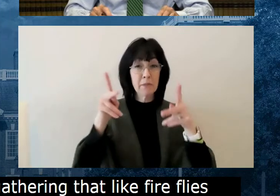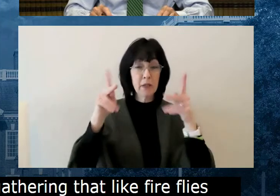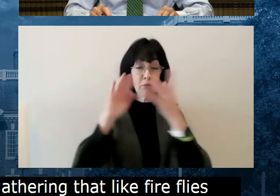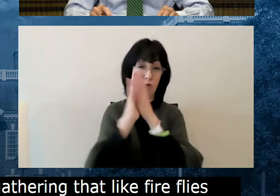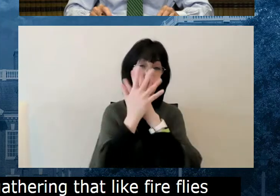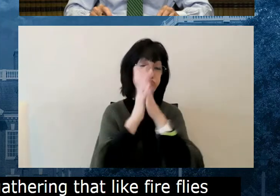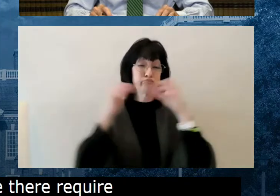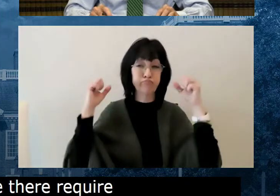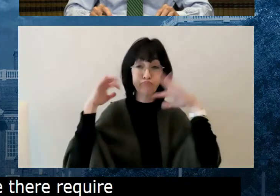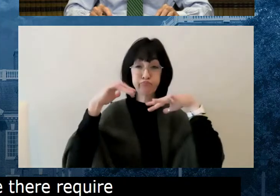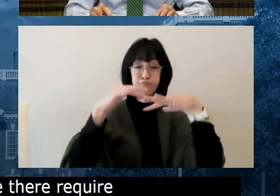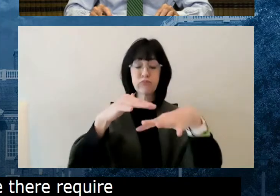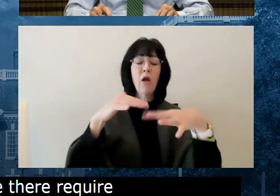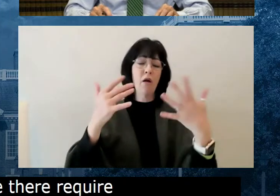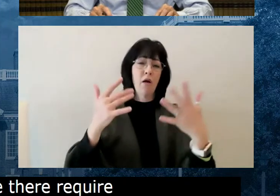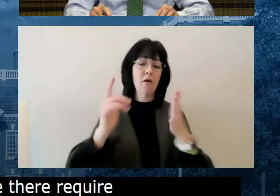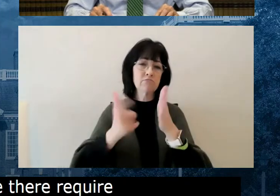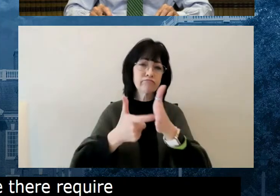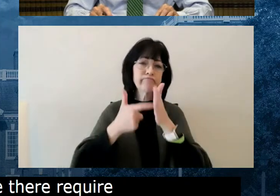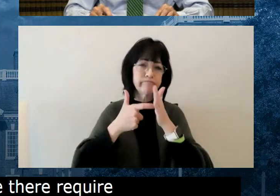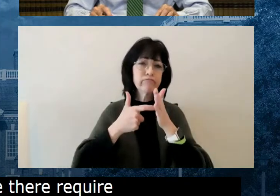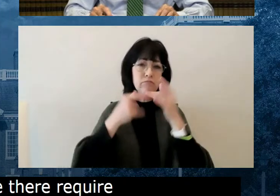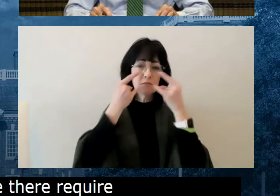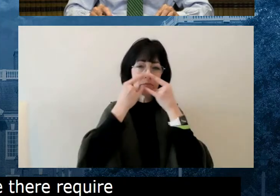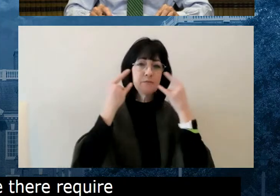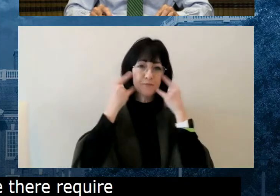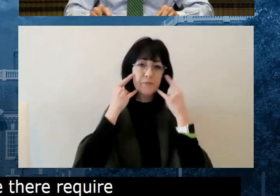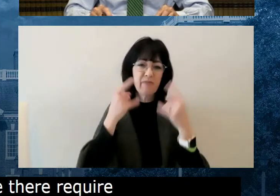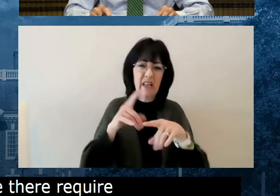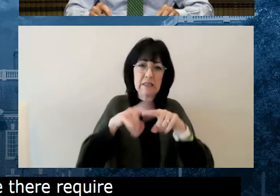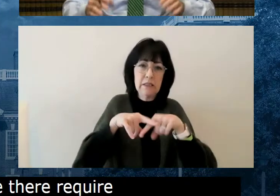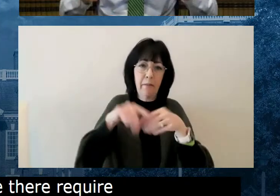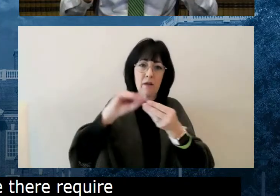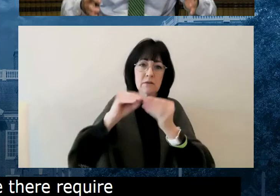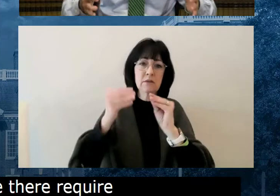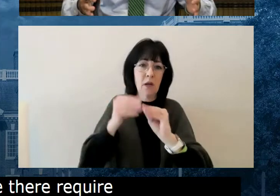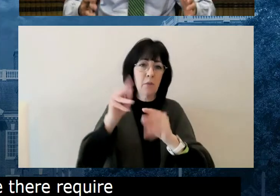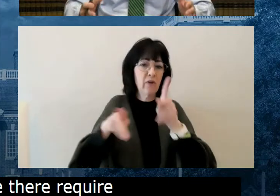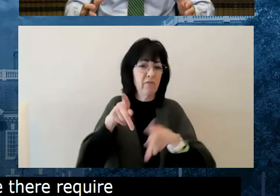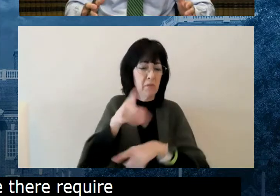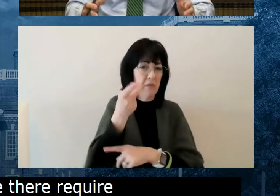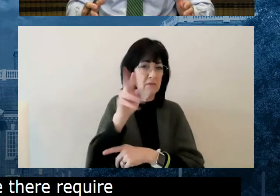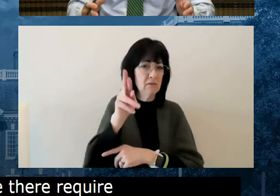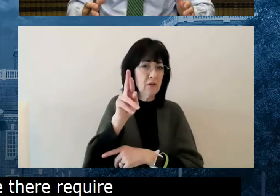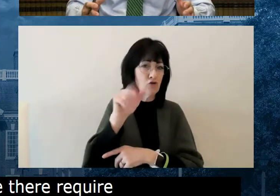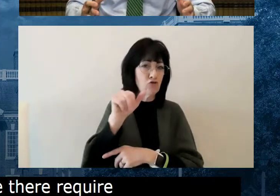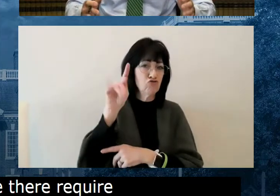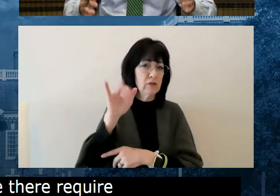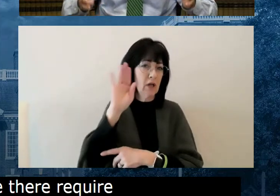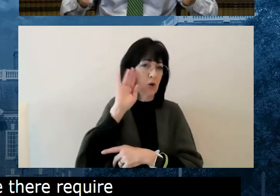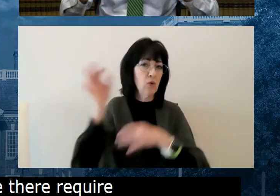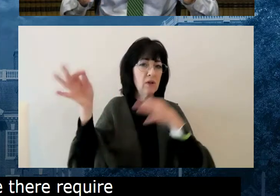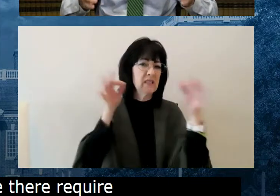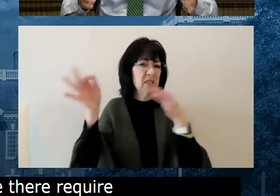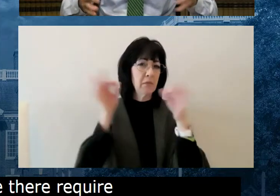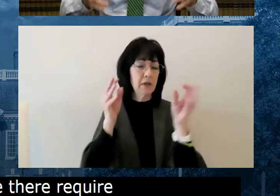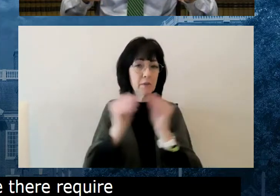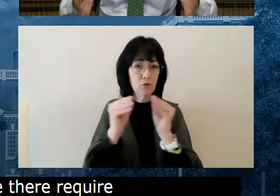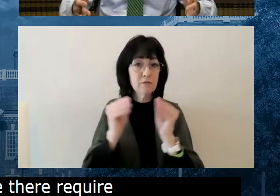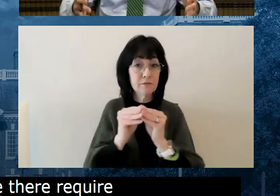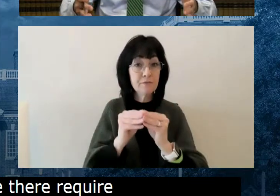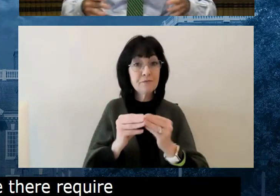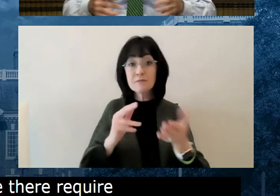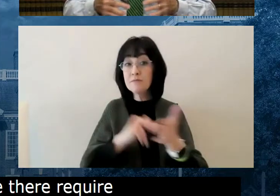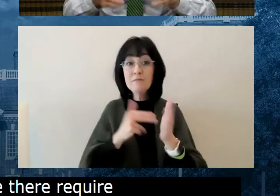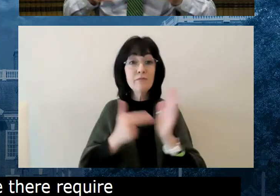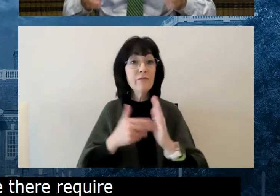the Division of Public Health, and Dr. Rattay will talk a little bit about that. All this means is, we're telling people that